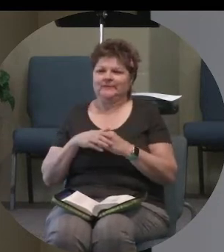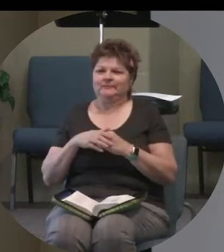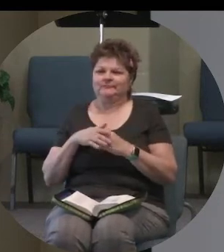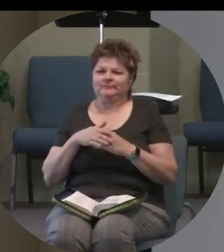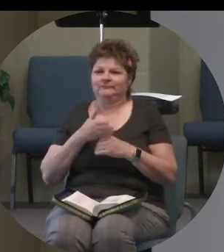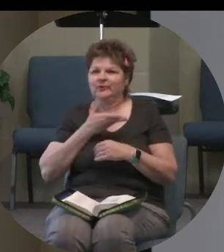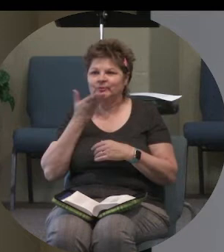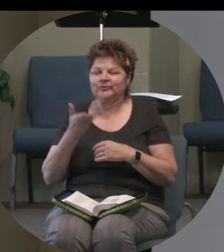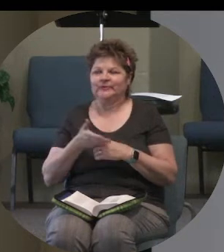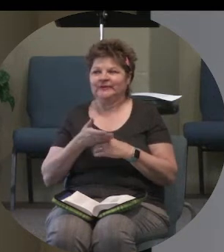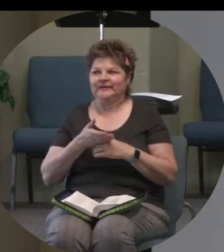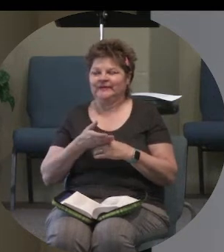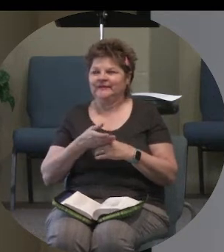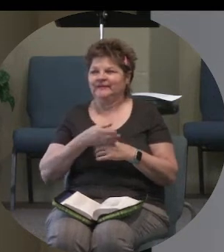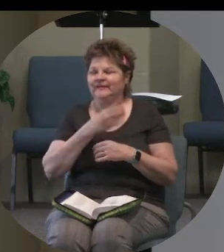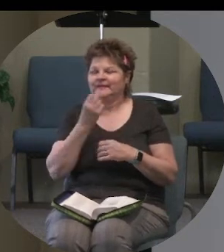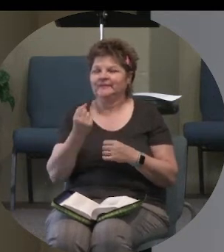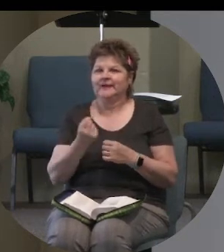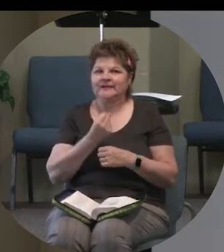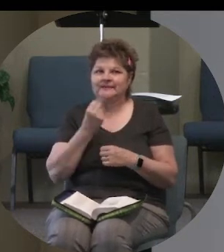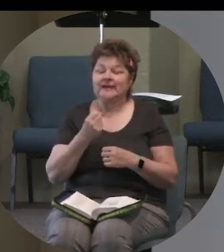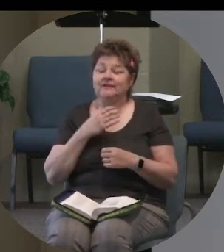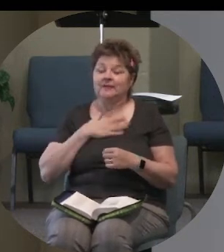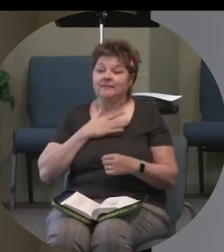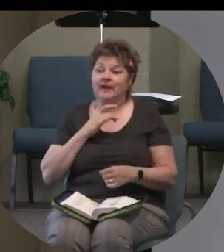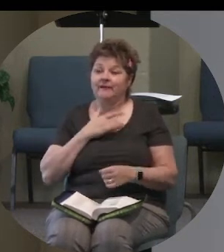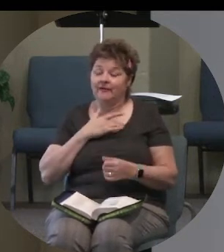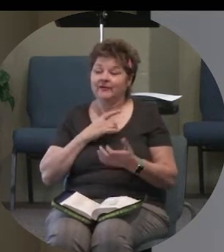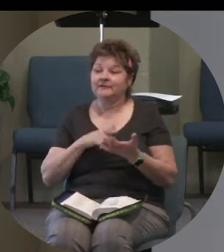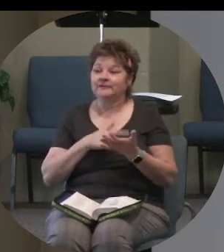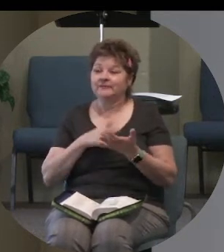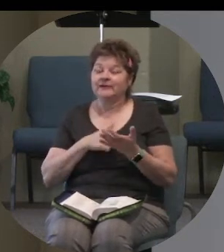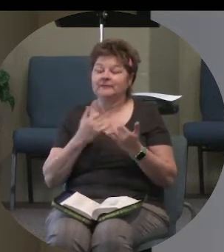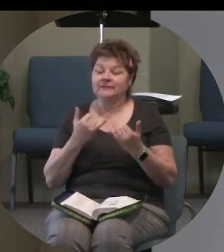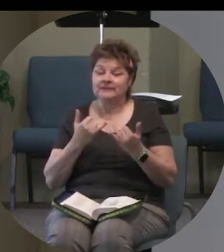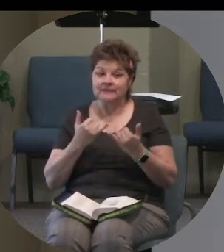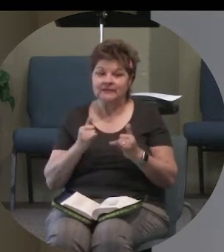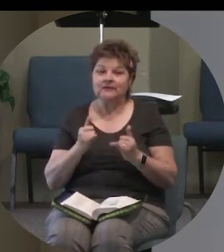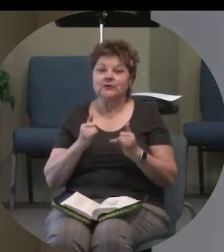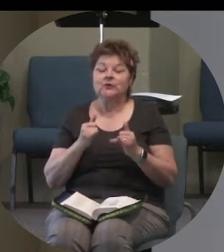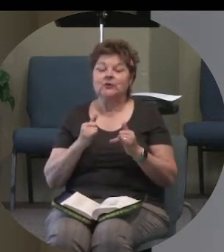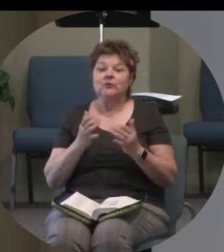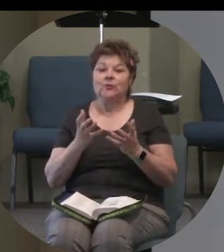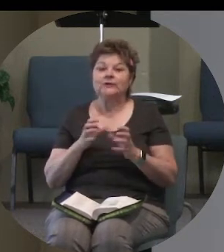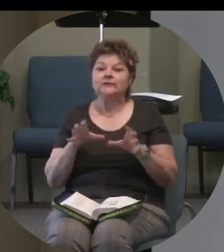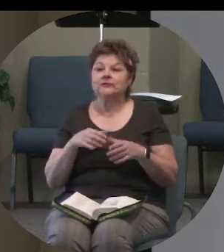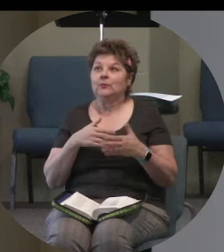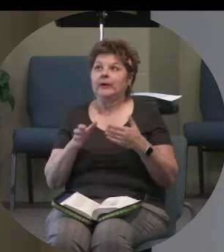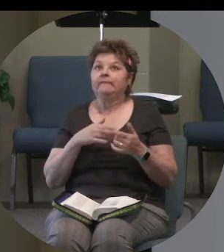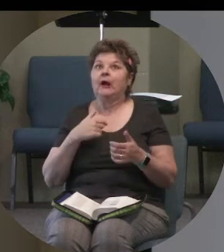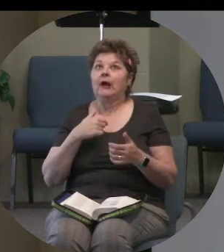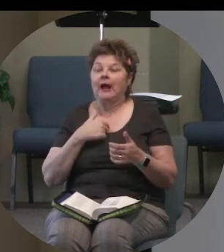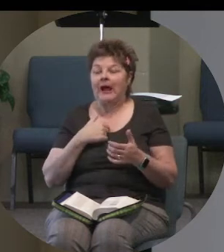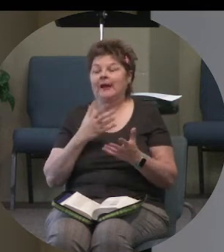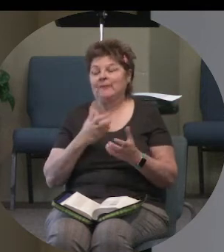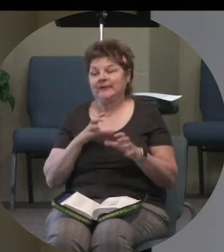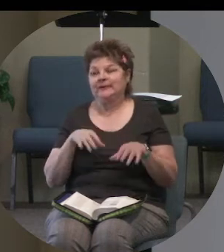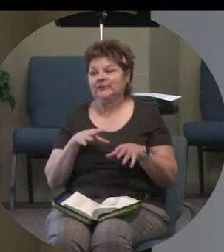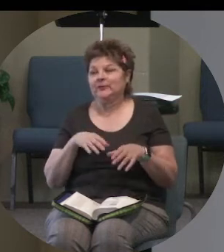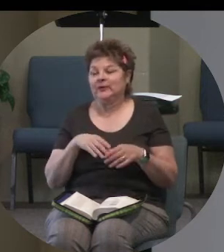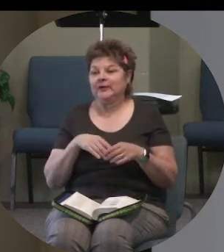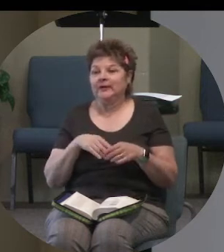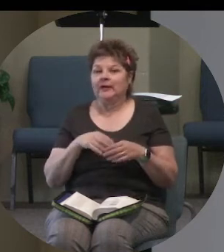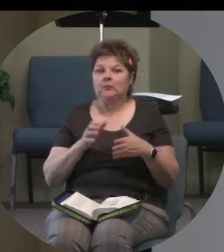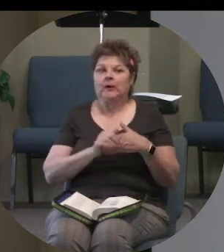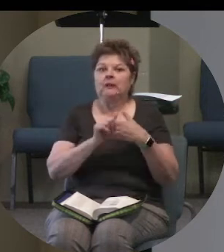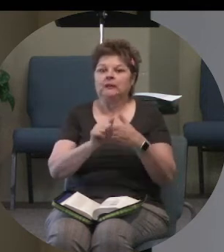on a Saturday, my heart sometimes still wants to do just what Scott wants to do. I don't necessarily want to lead